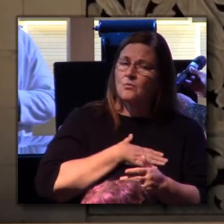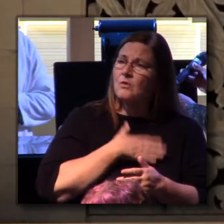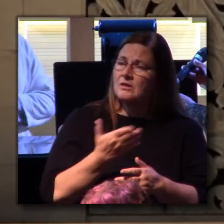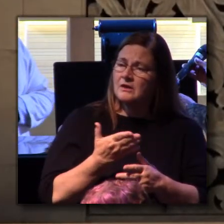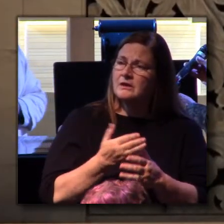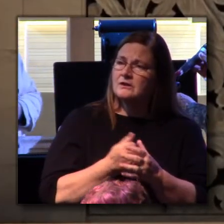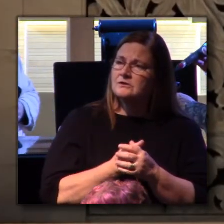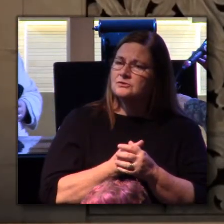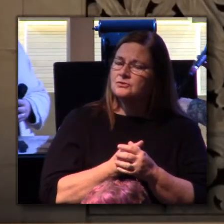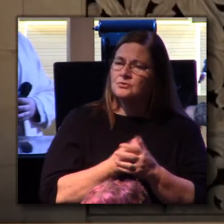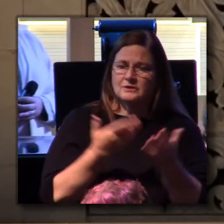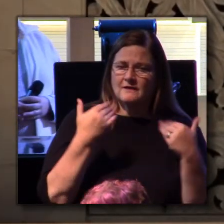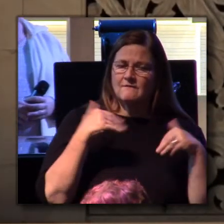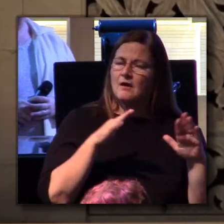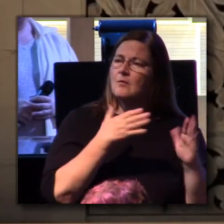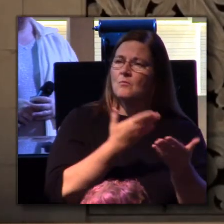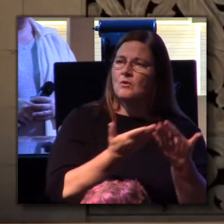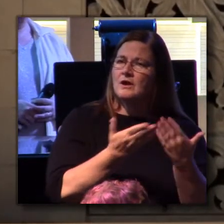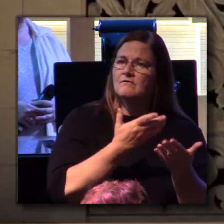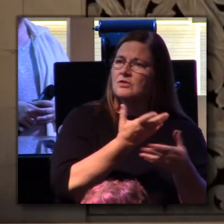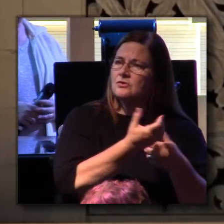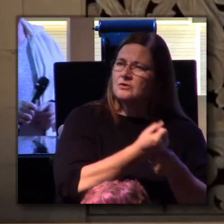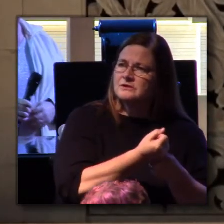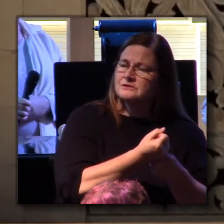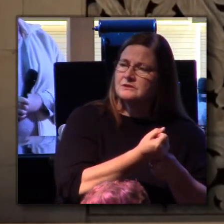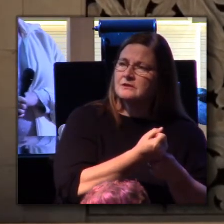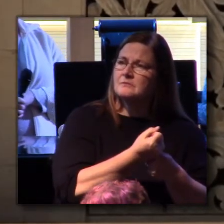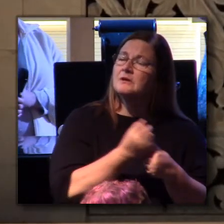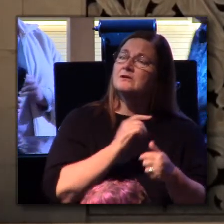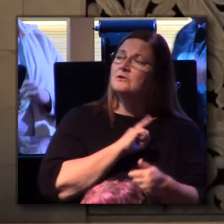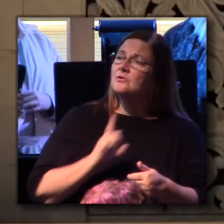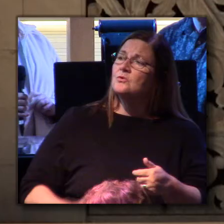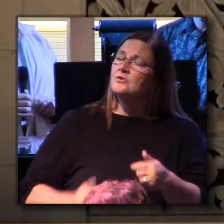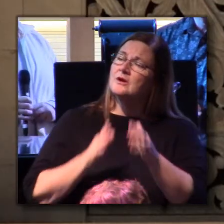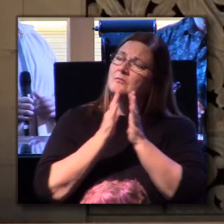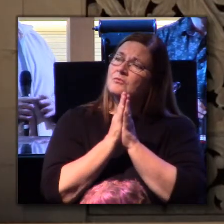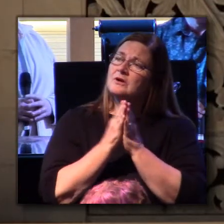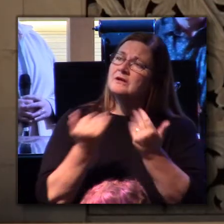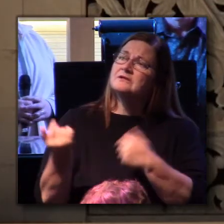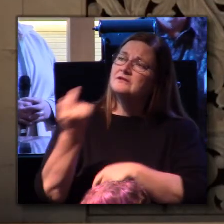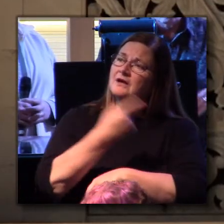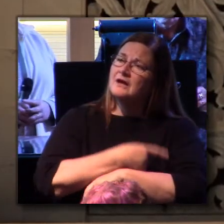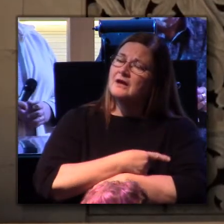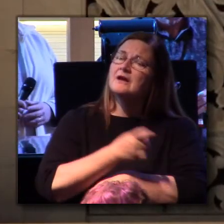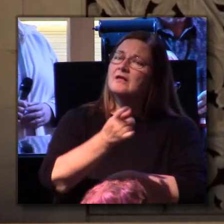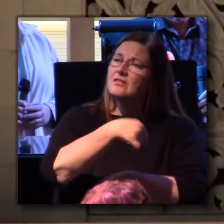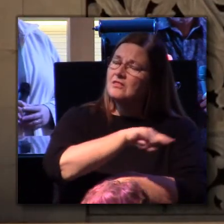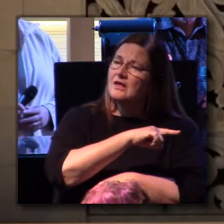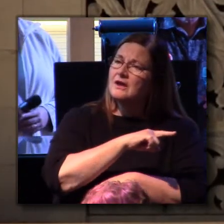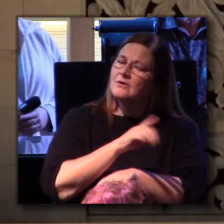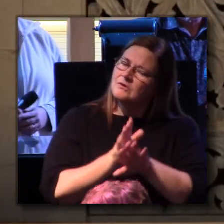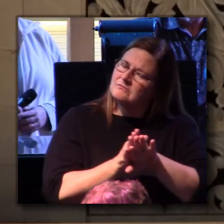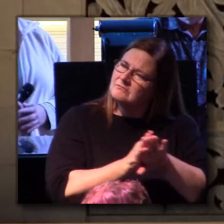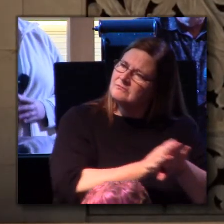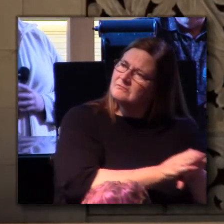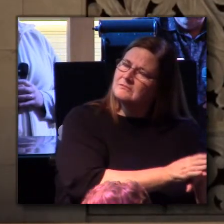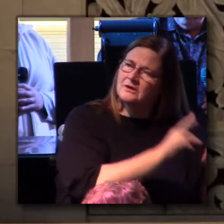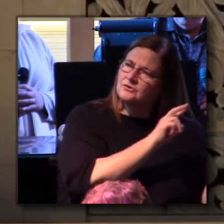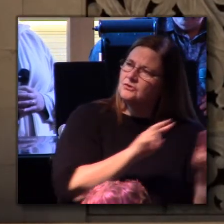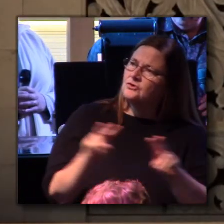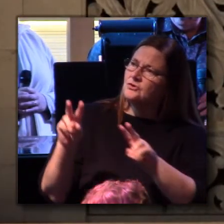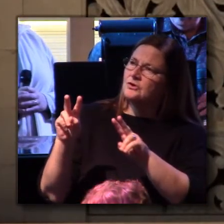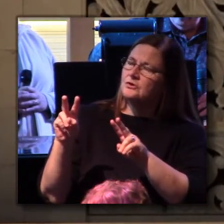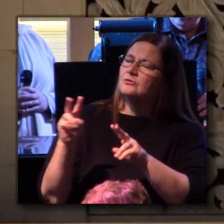from whatever it is they're trusting in, Lord. But I pray that today would be the day they turn away from that and they turn to you,